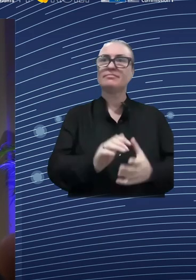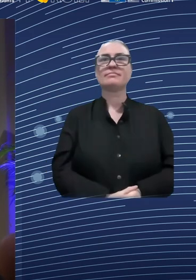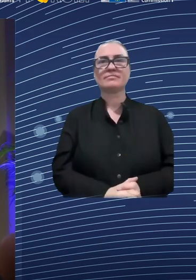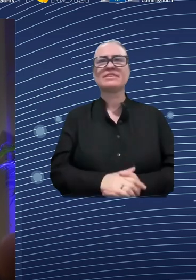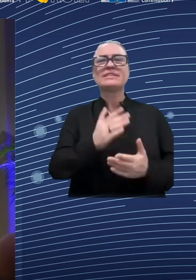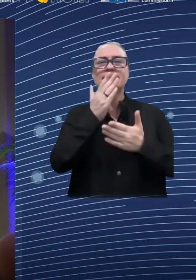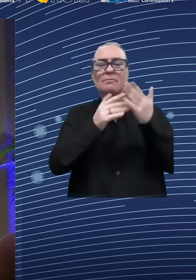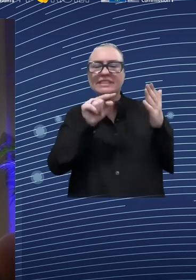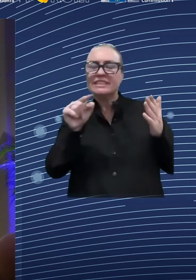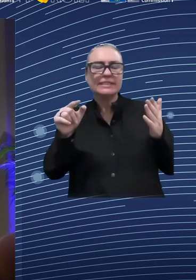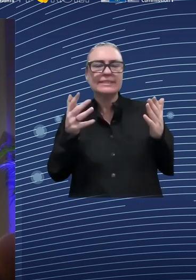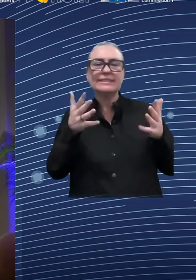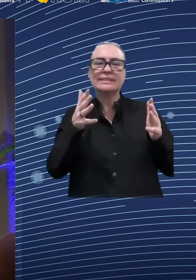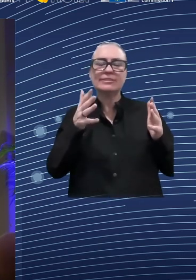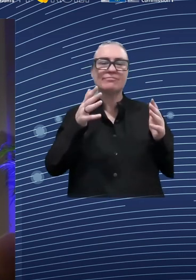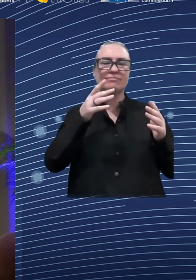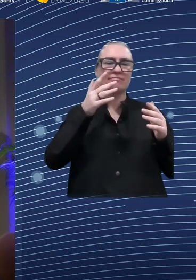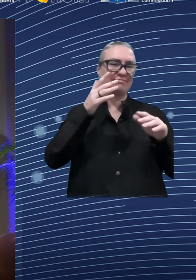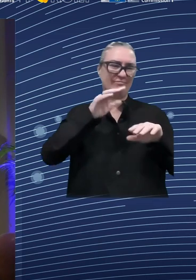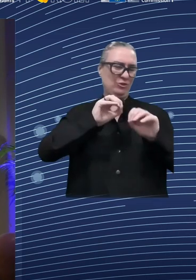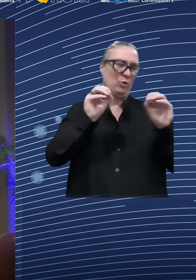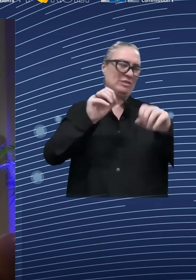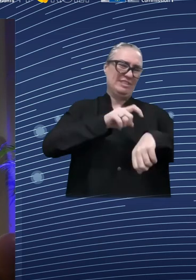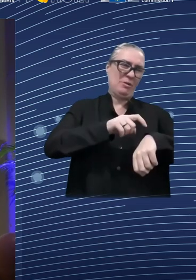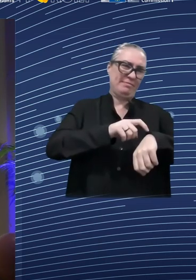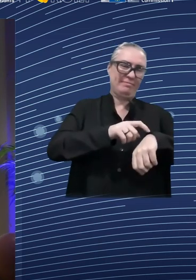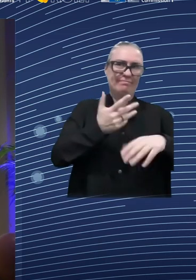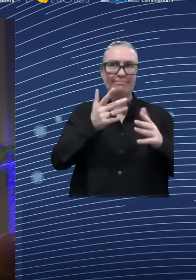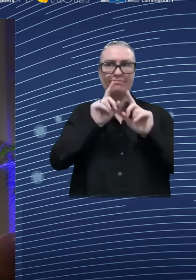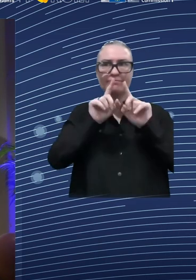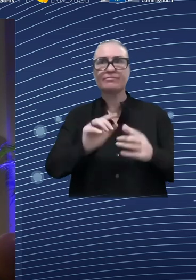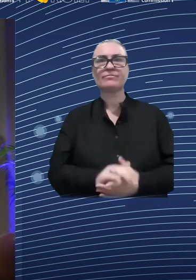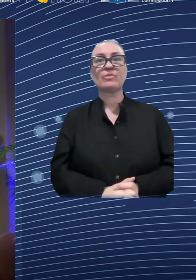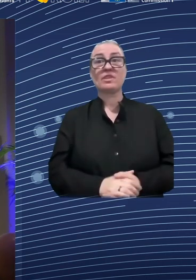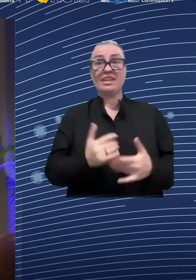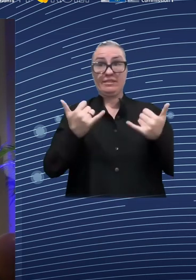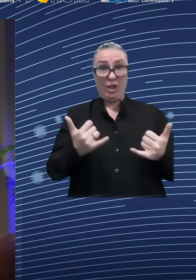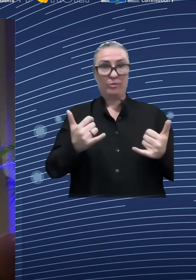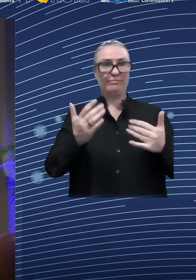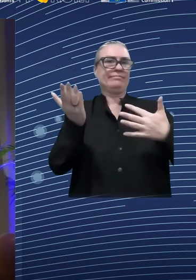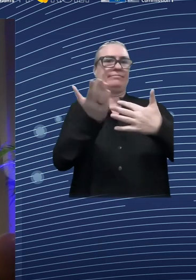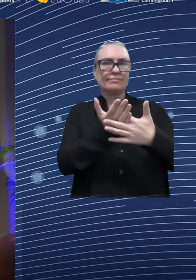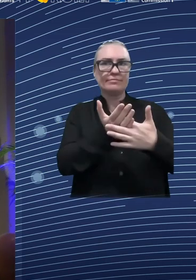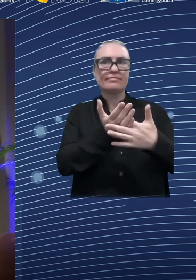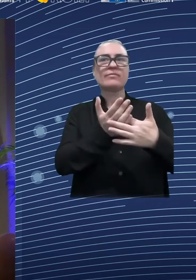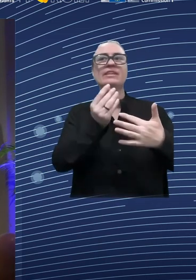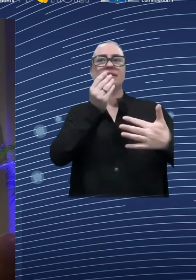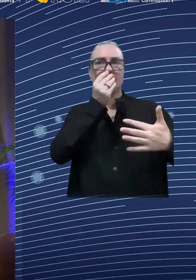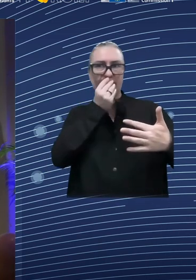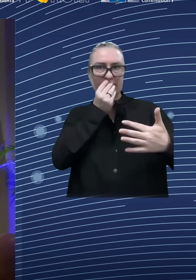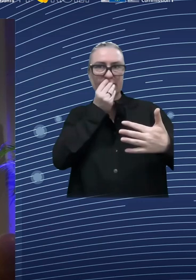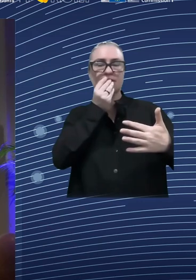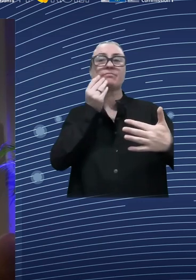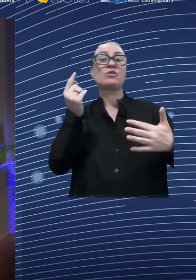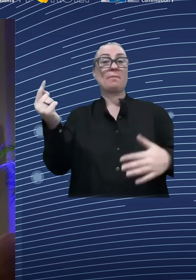room at 2 o'clock, I'm moderating a session on the European pillar of social rights and making social policies fit for the future. If